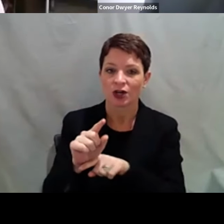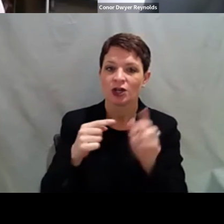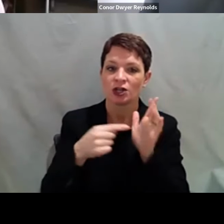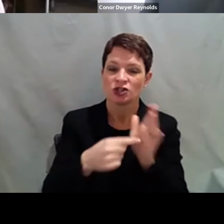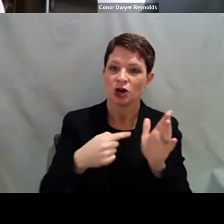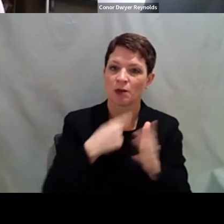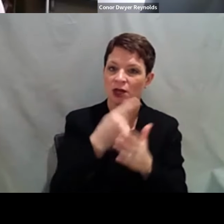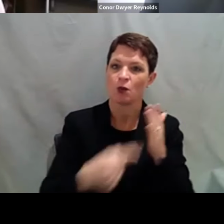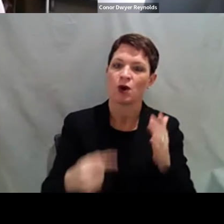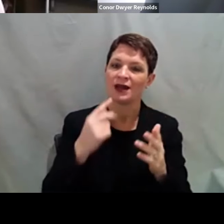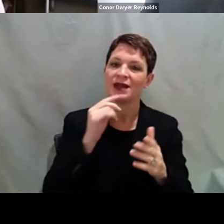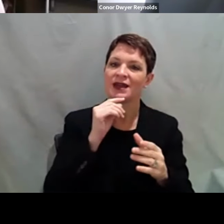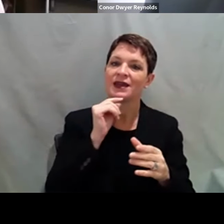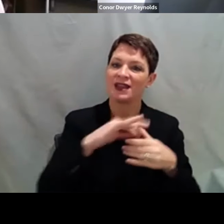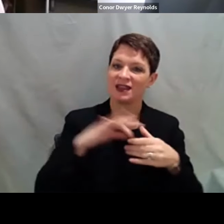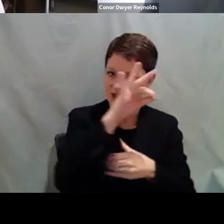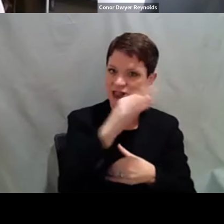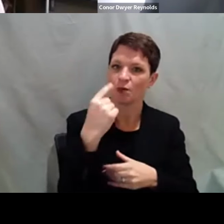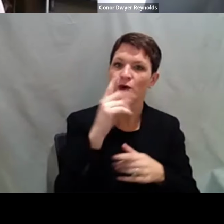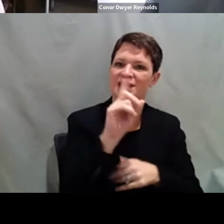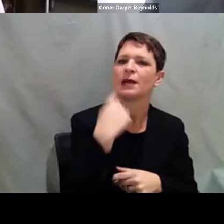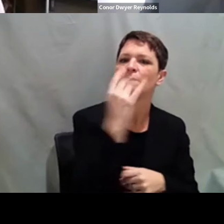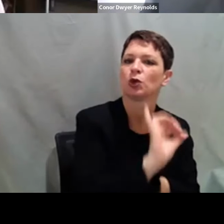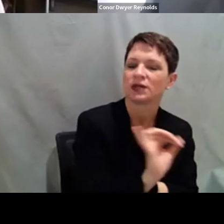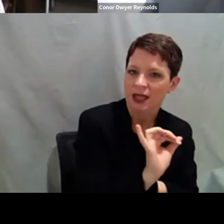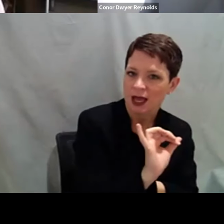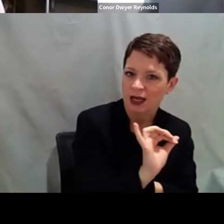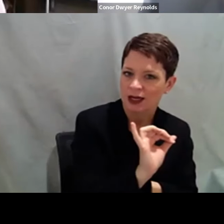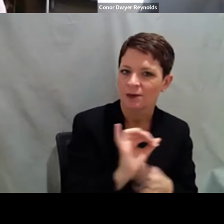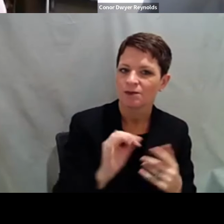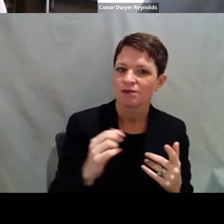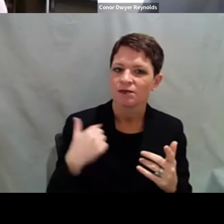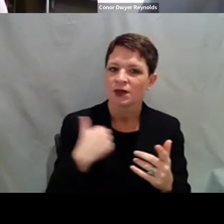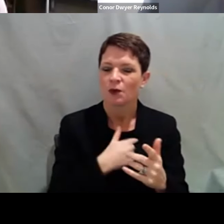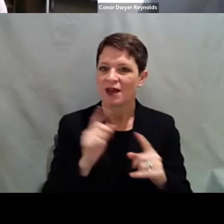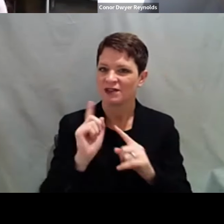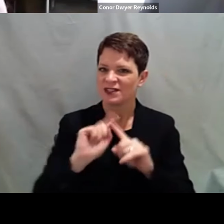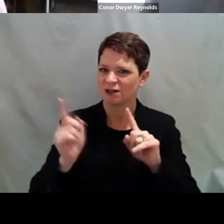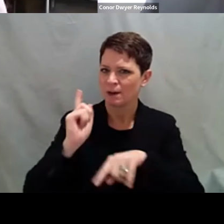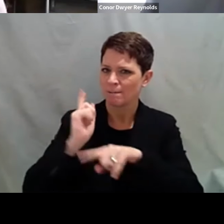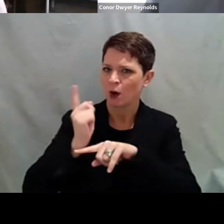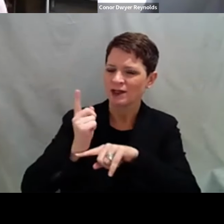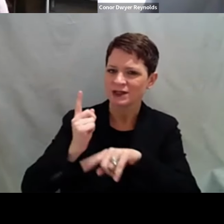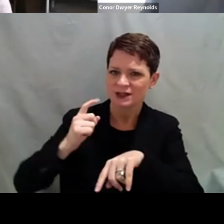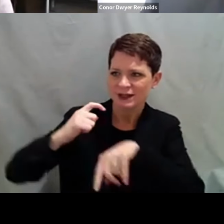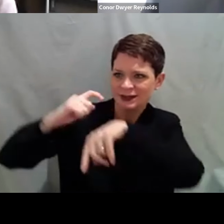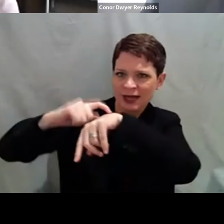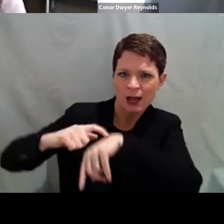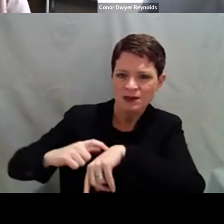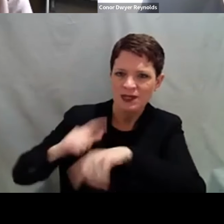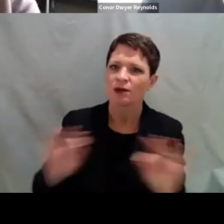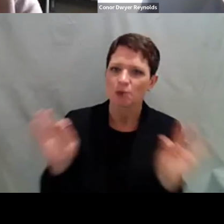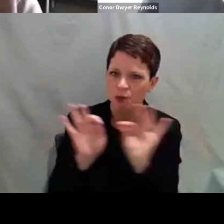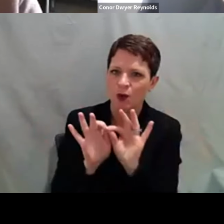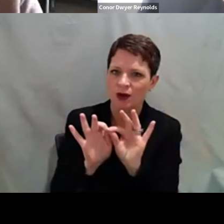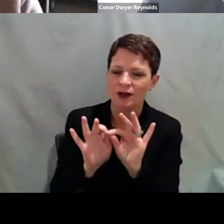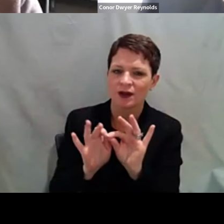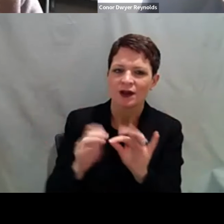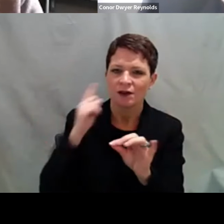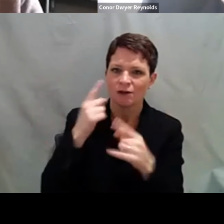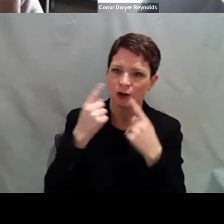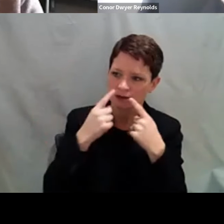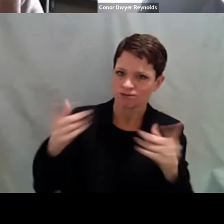invisibly disabled looks like. And then we have these moments. And again, these are the moments that really count, I think, often for claiming these